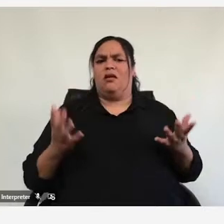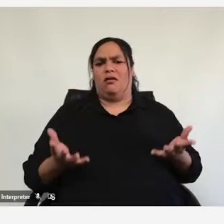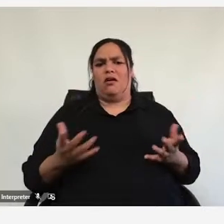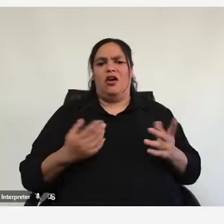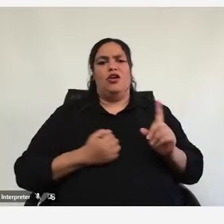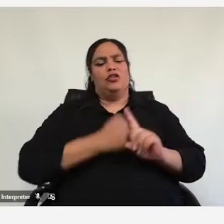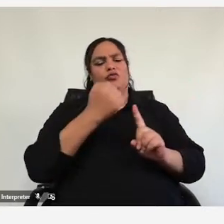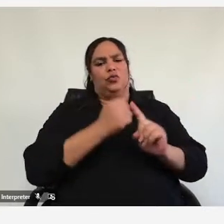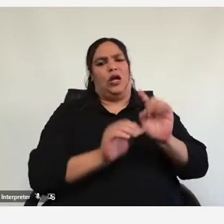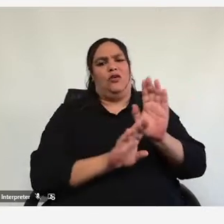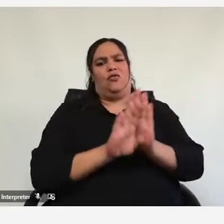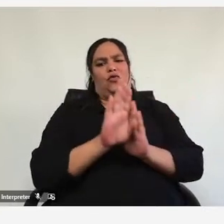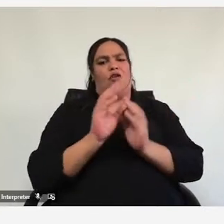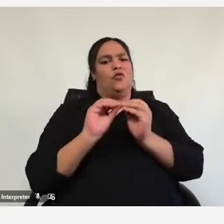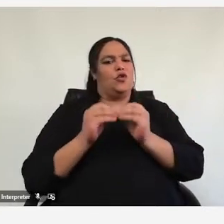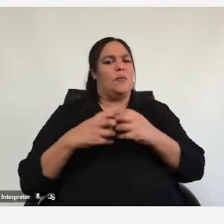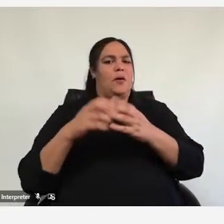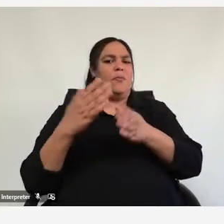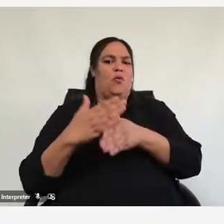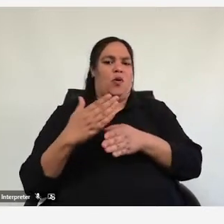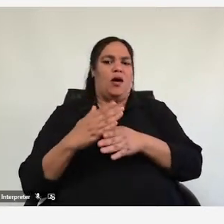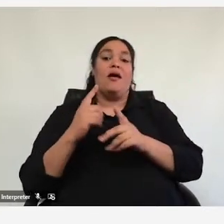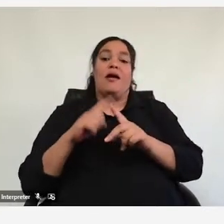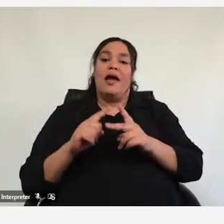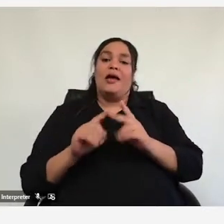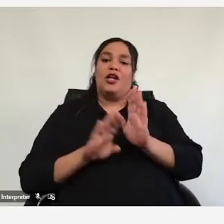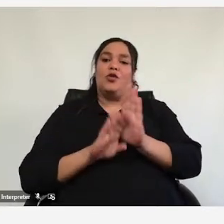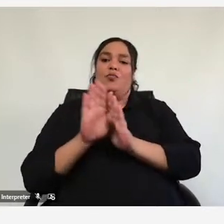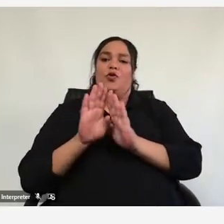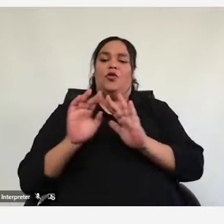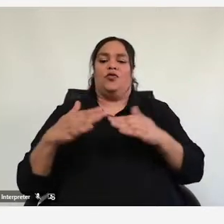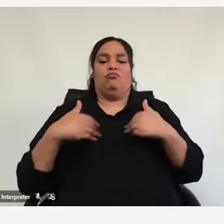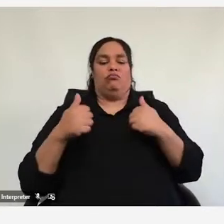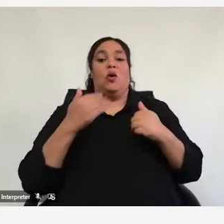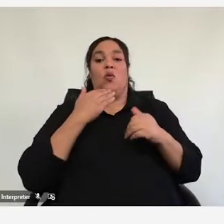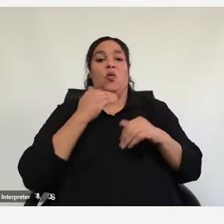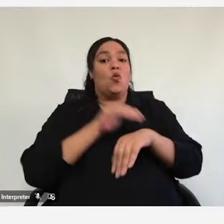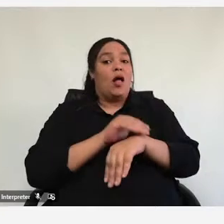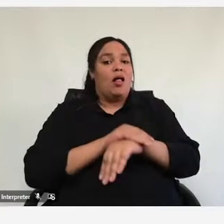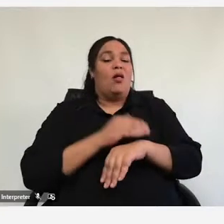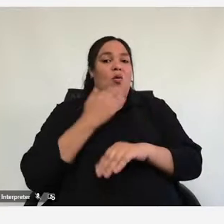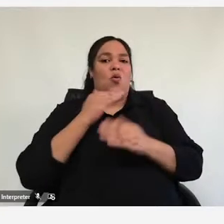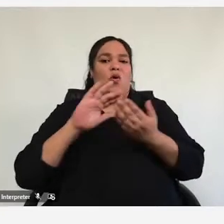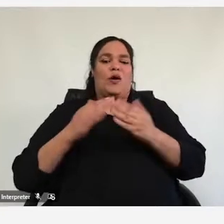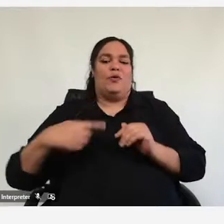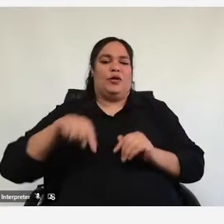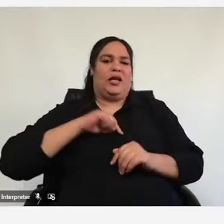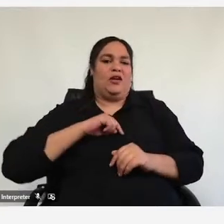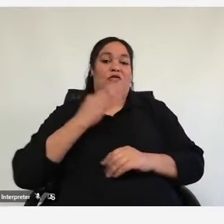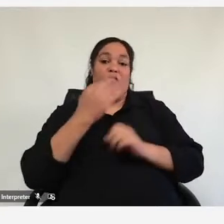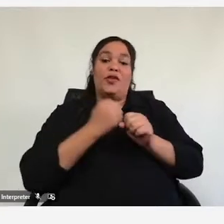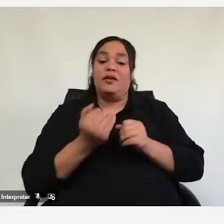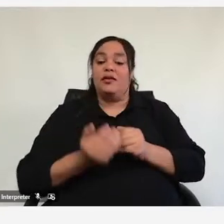drive growth, create jobs, and ultimately improve the well-being of our residents. Over the next 3